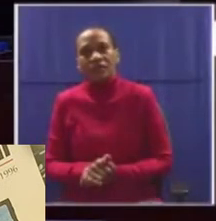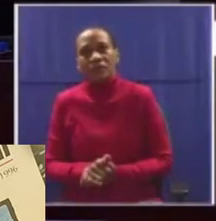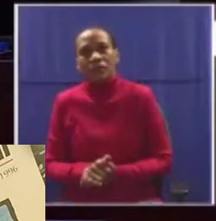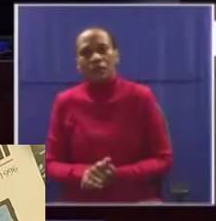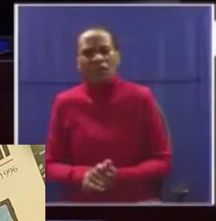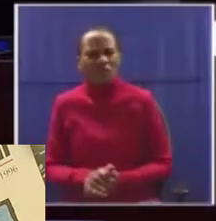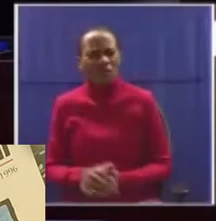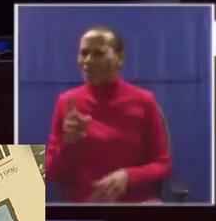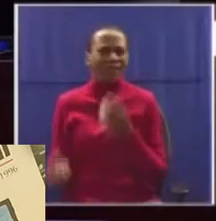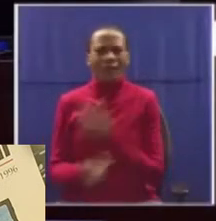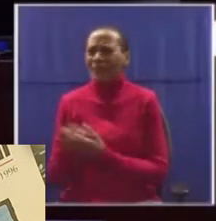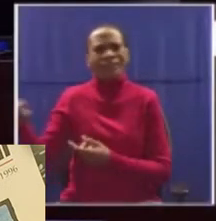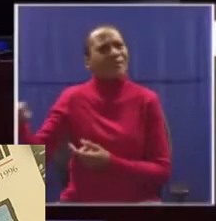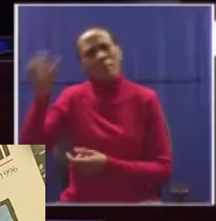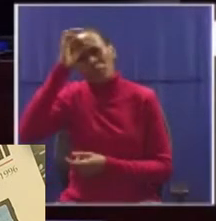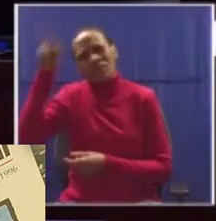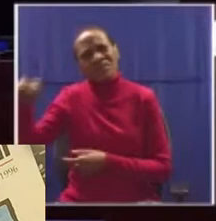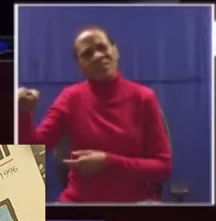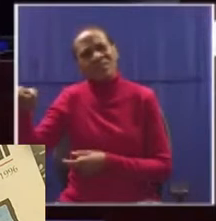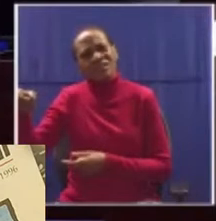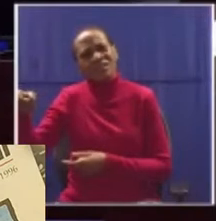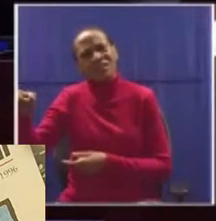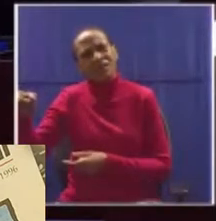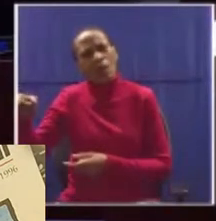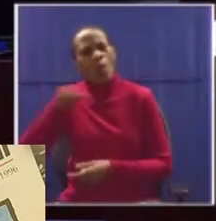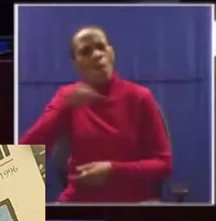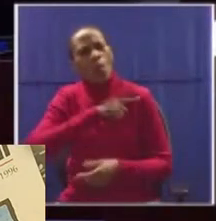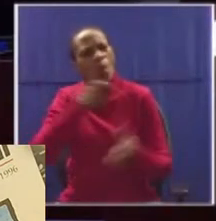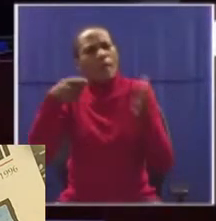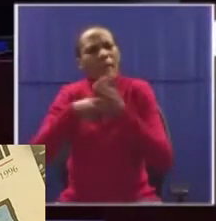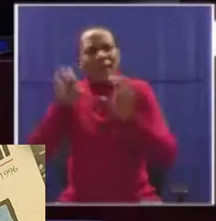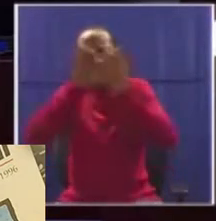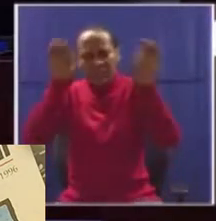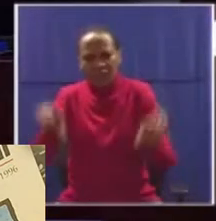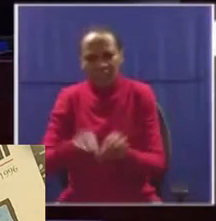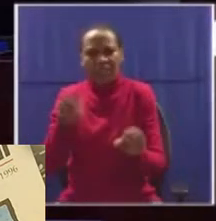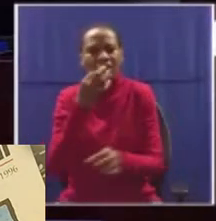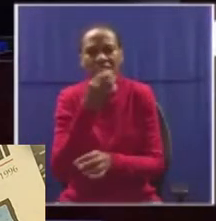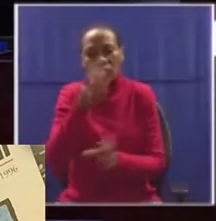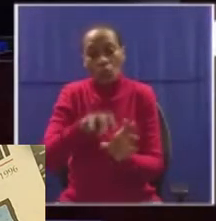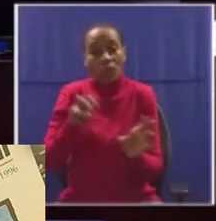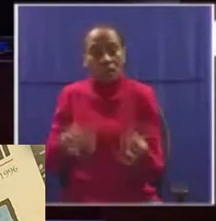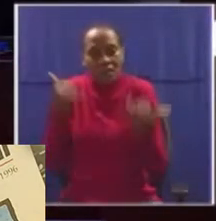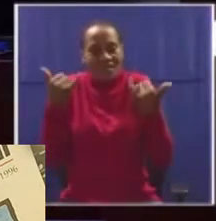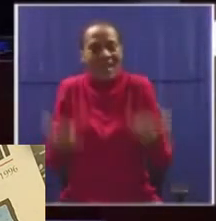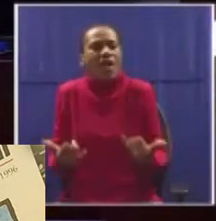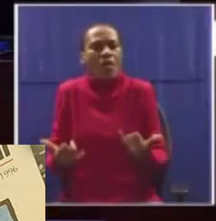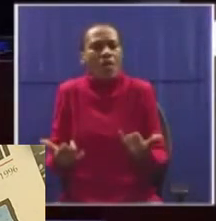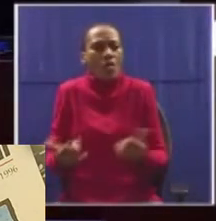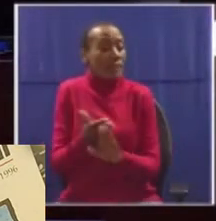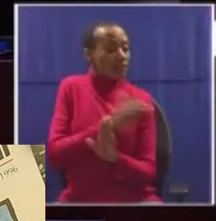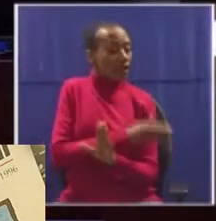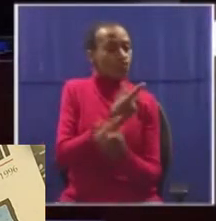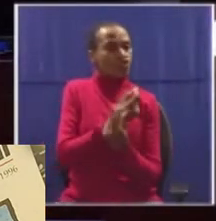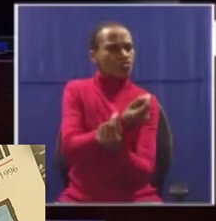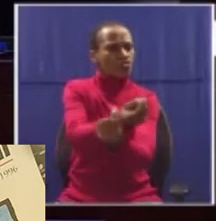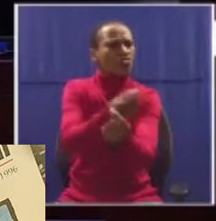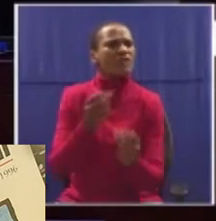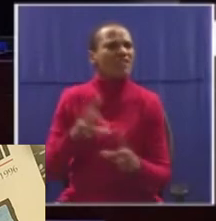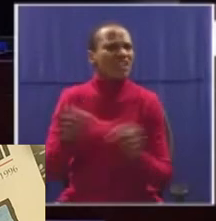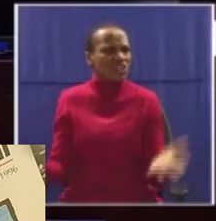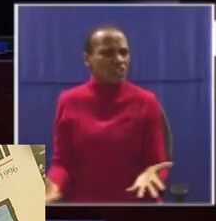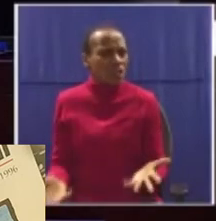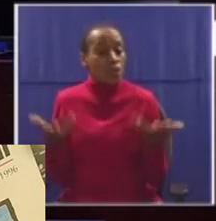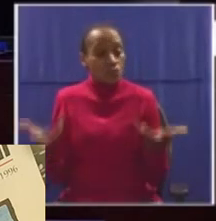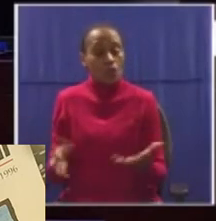what is going on in Sam's why do they apply for a certificate of exemption only now in an